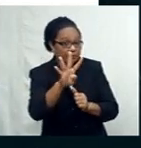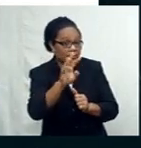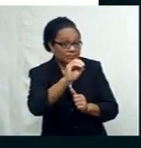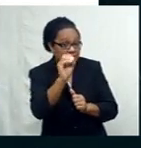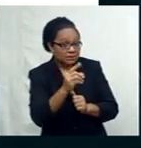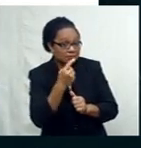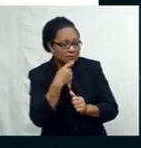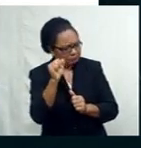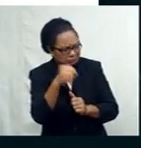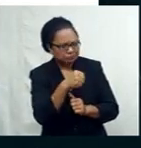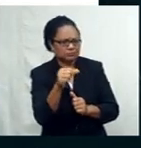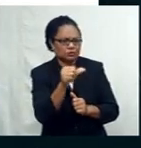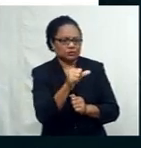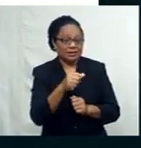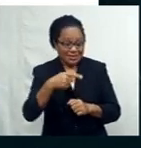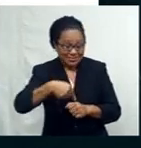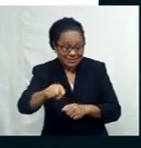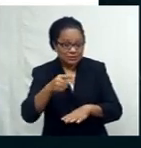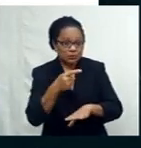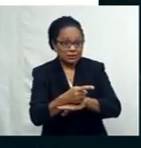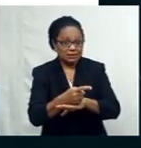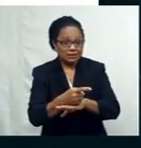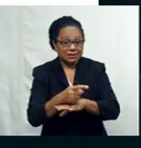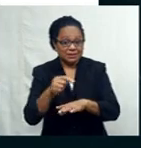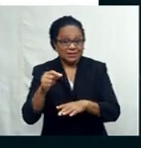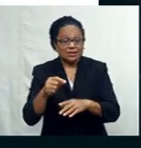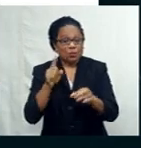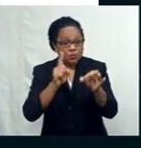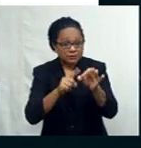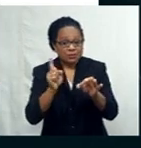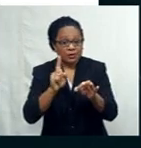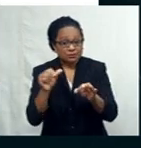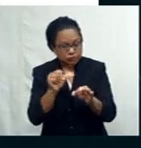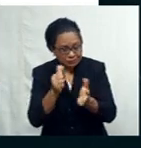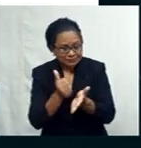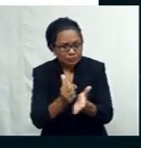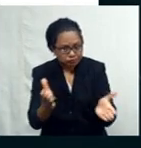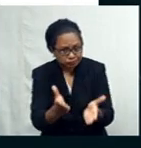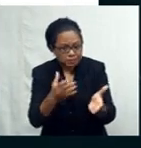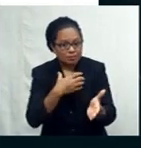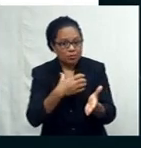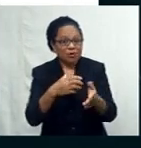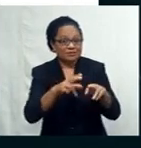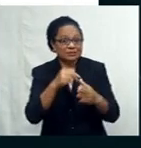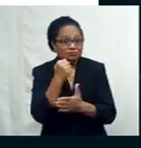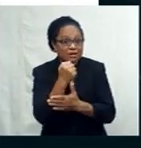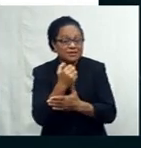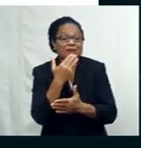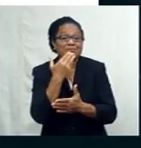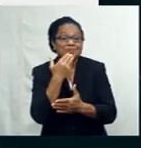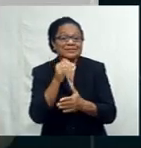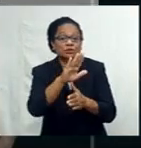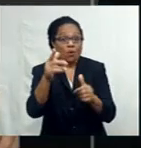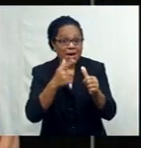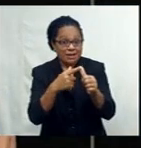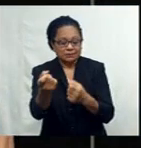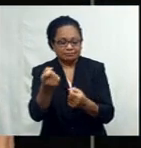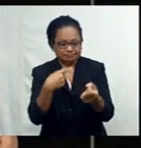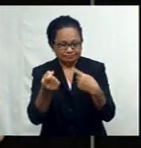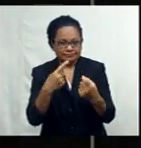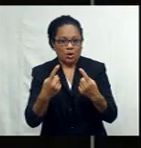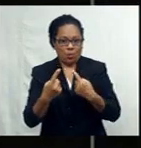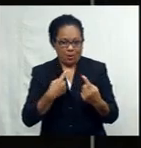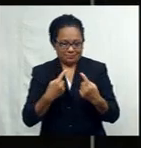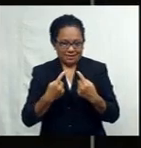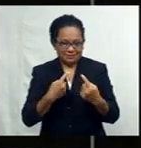answered yes. This week we are asking, should more be done for women's rugby in Fiji? Visit our FBC News website to take part.